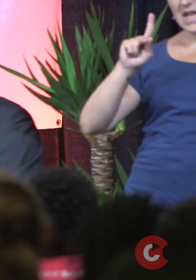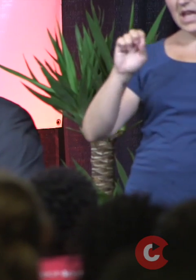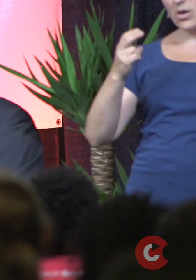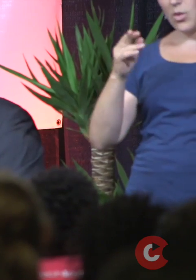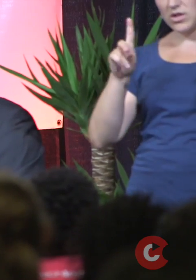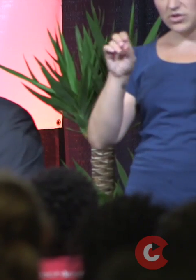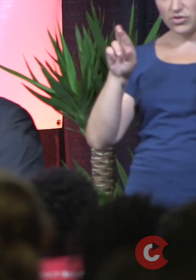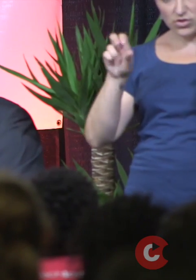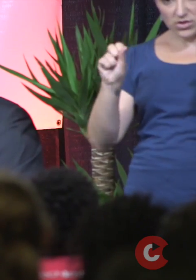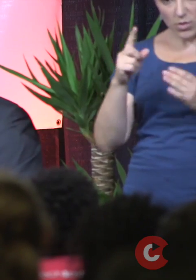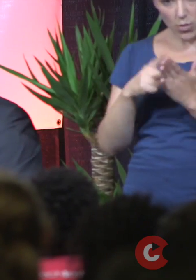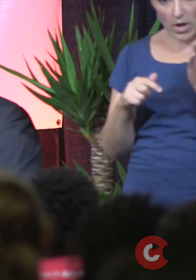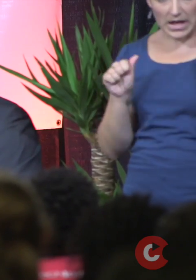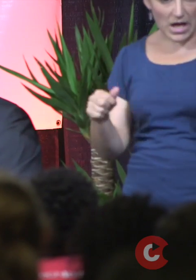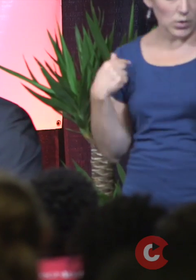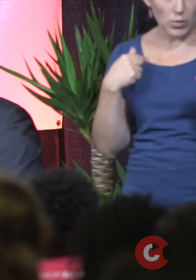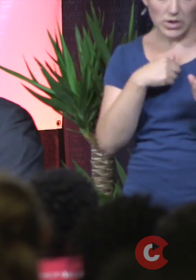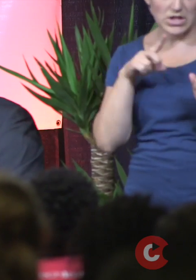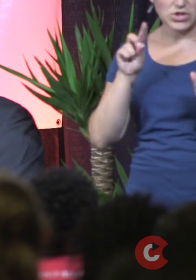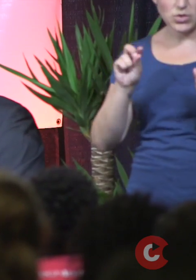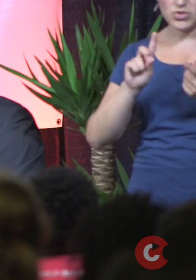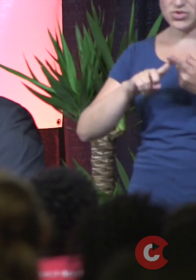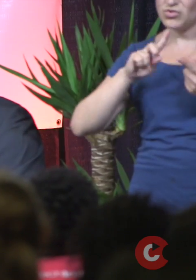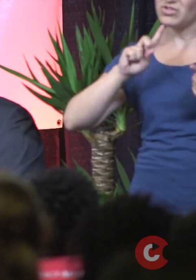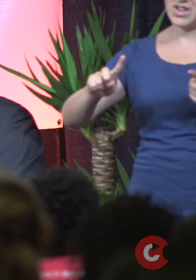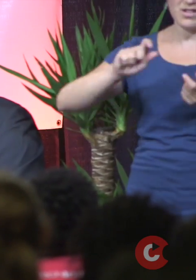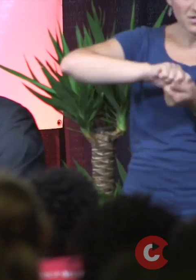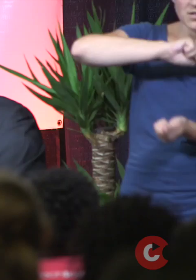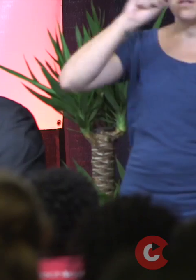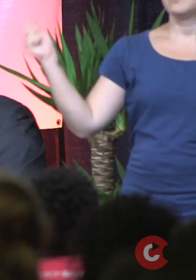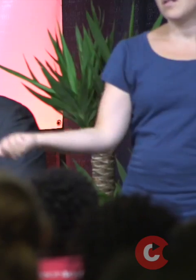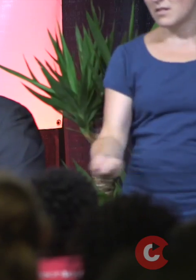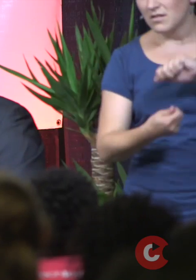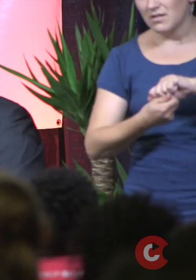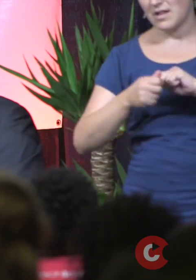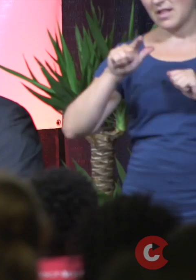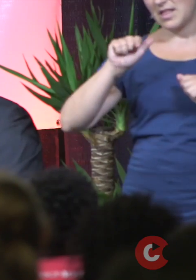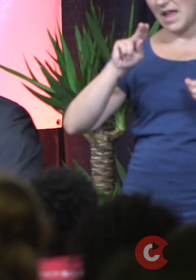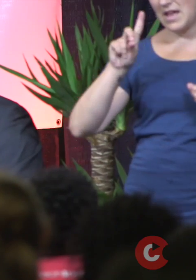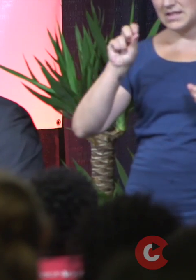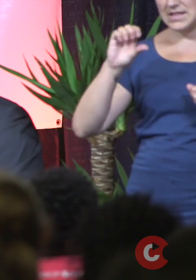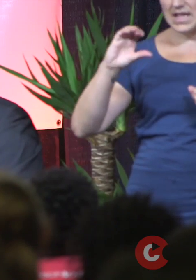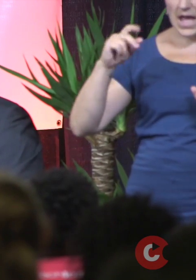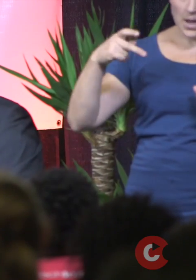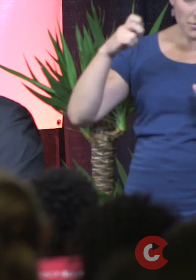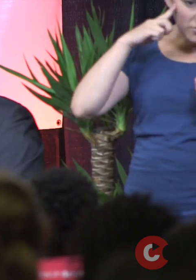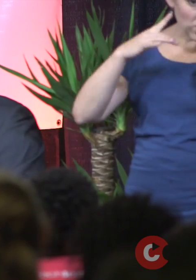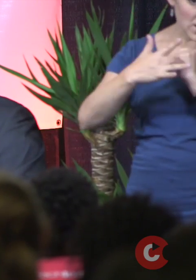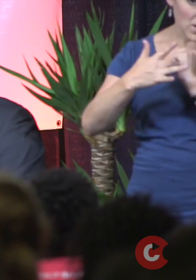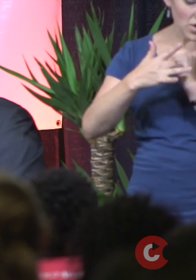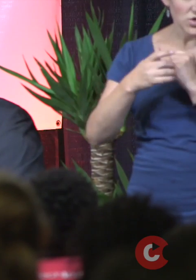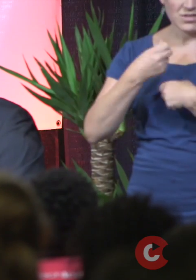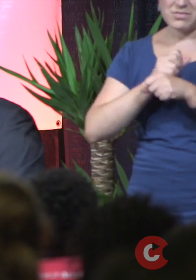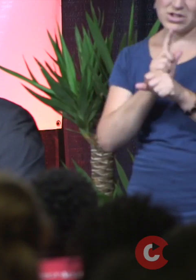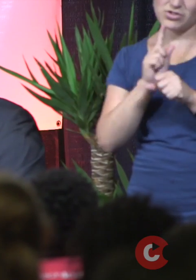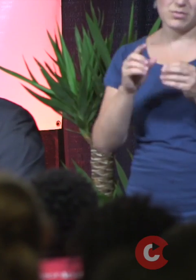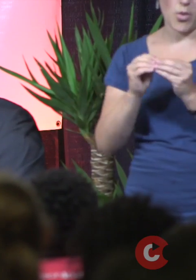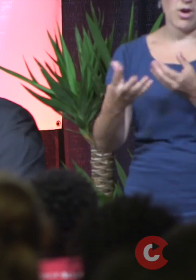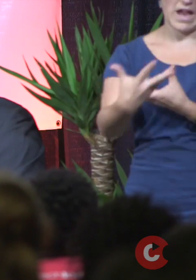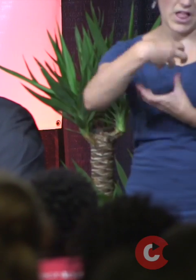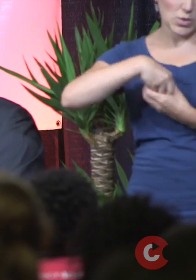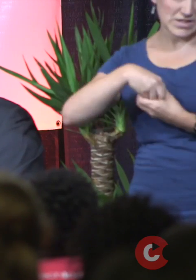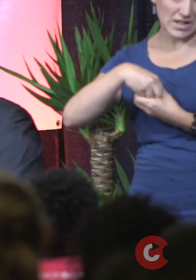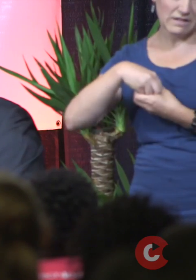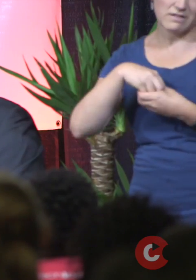do to radically transform the landscape in technology to make it more inclusive and